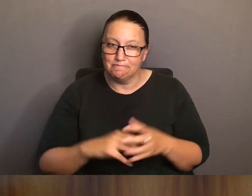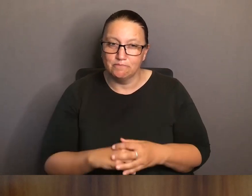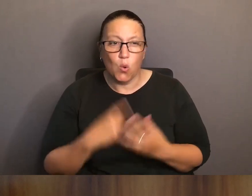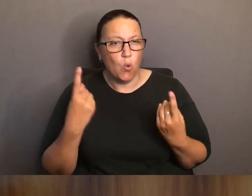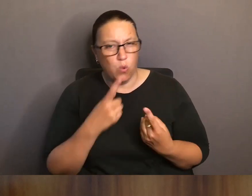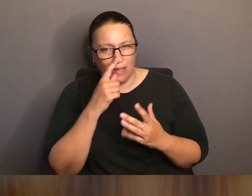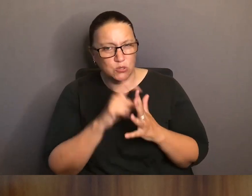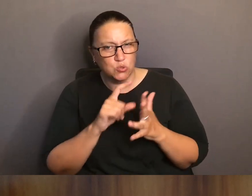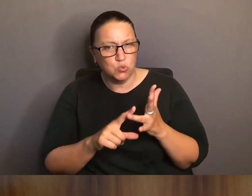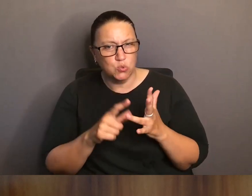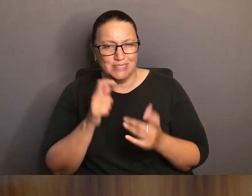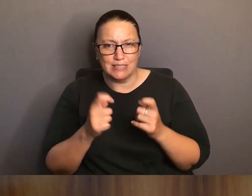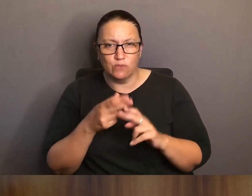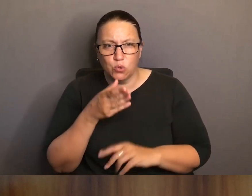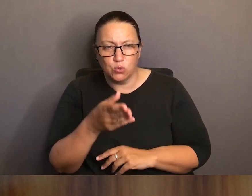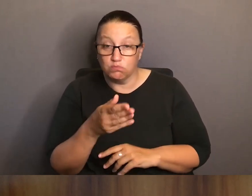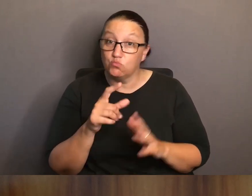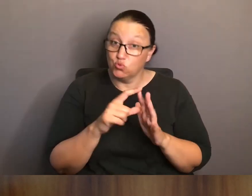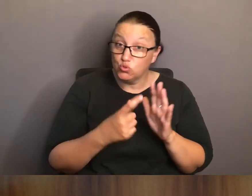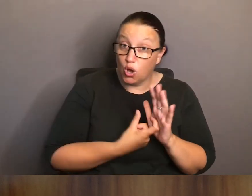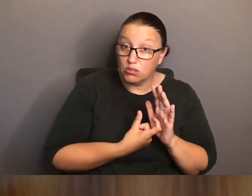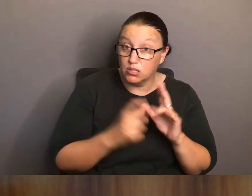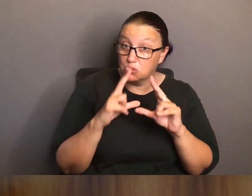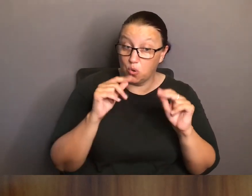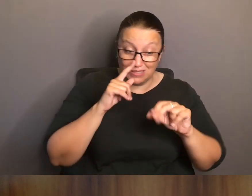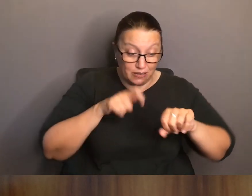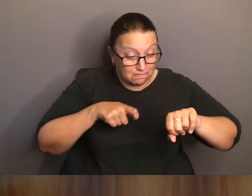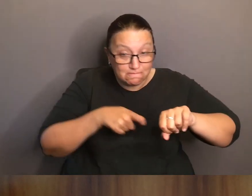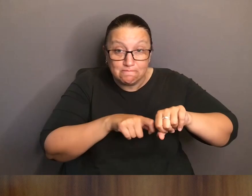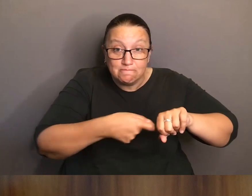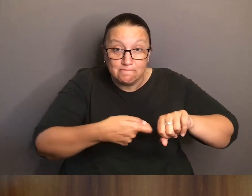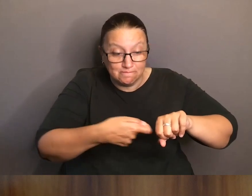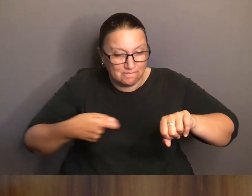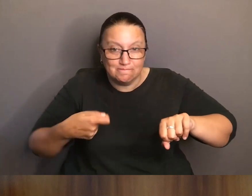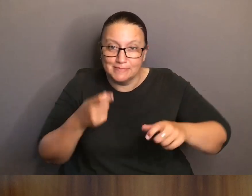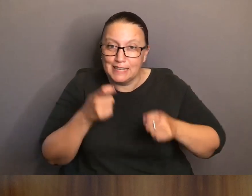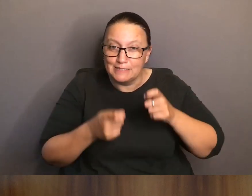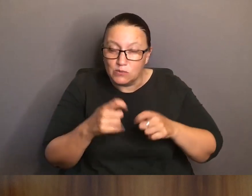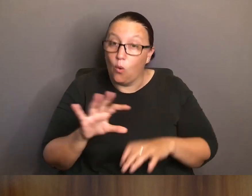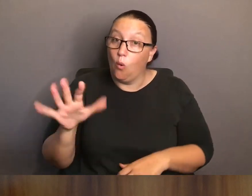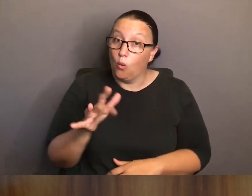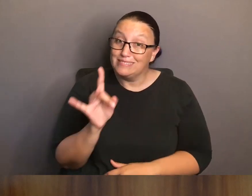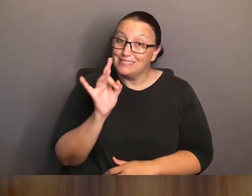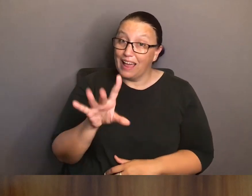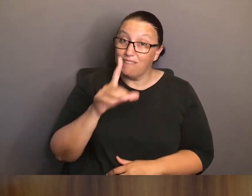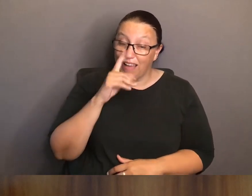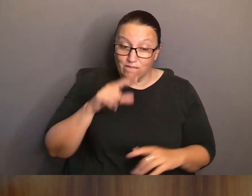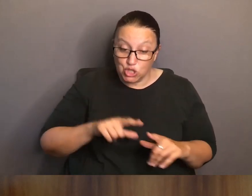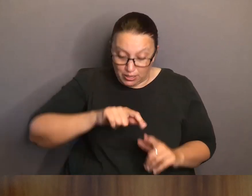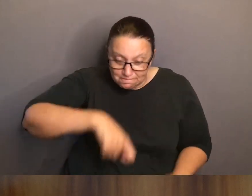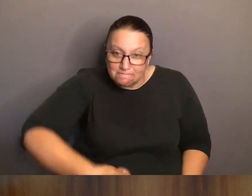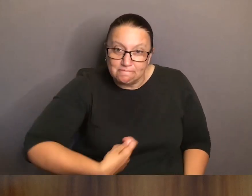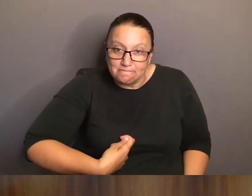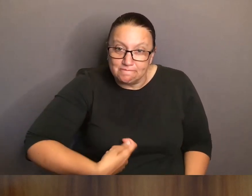healthcare provider, or you can collect the sample yourself from your vagina. Both test options are safe and